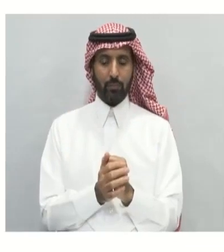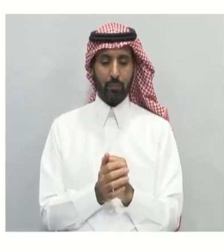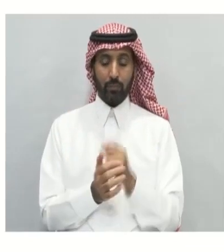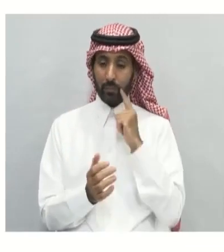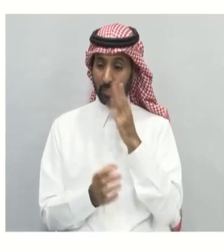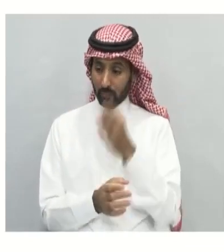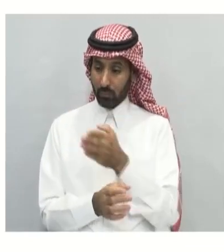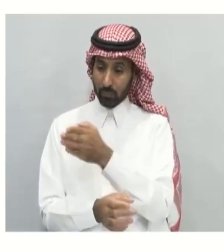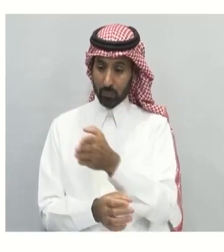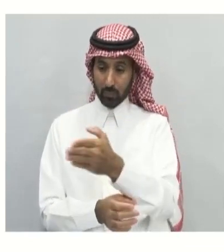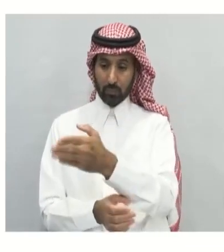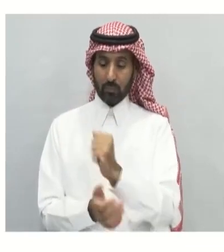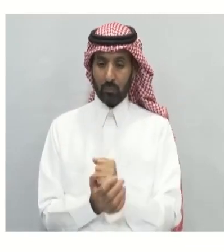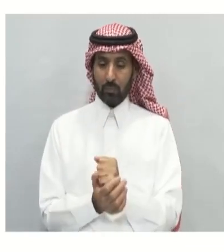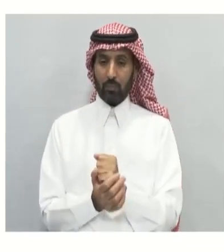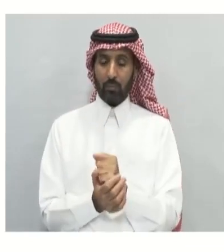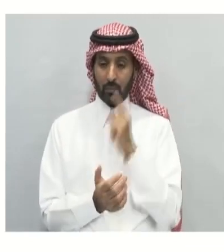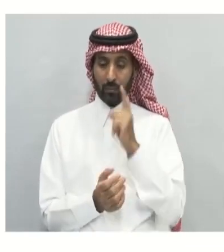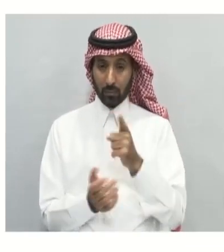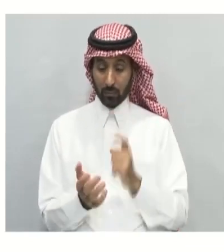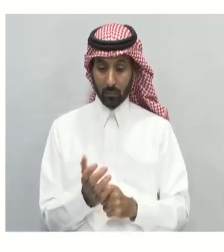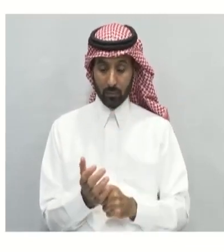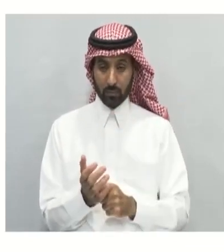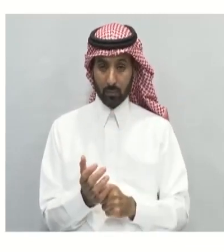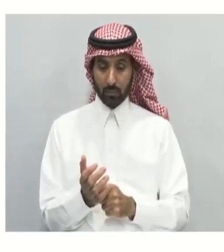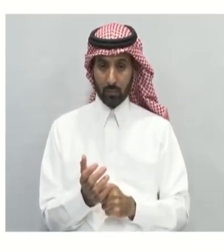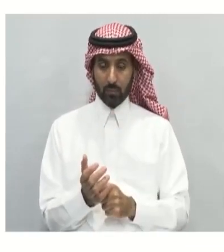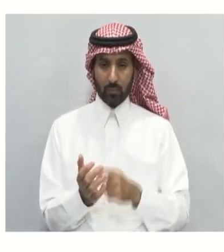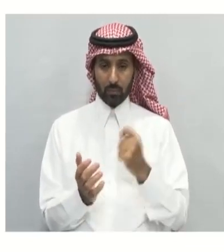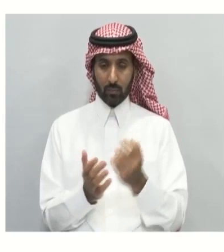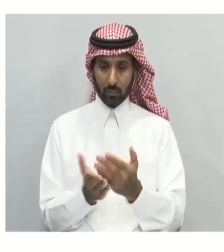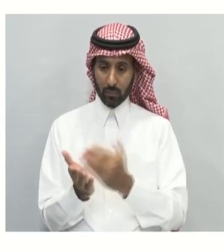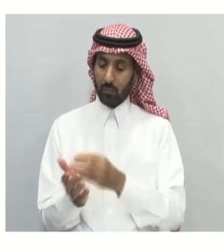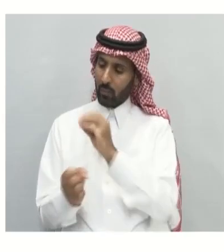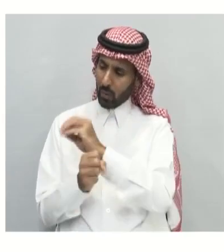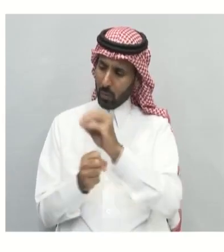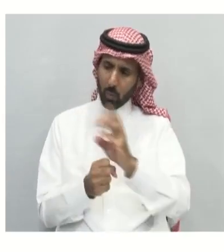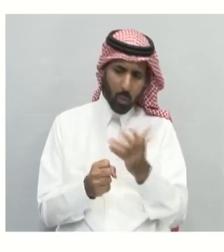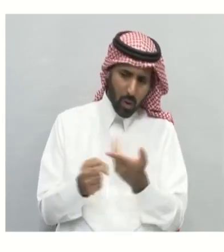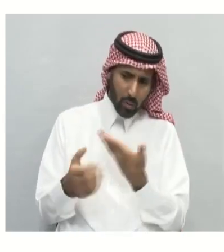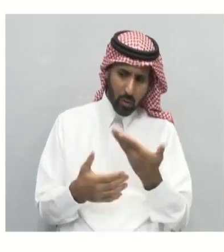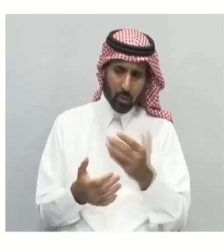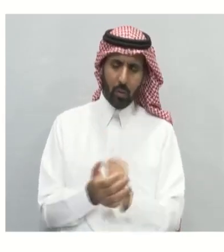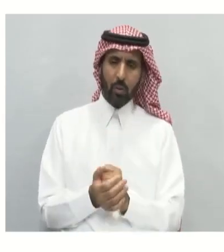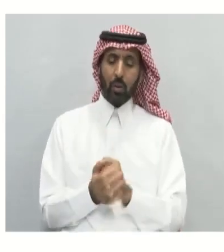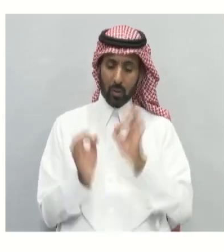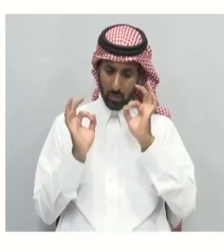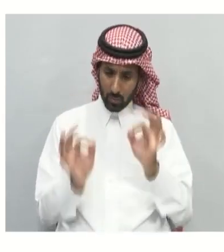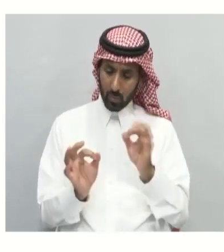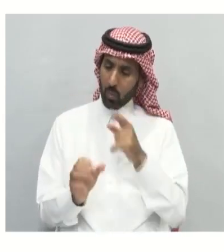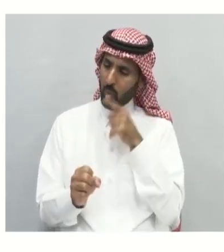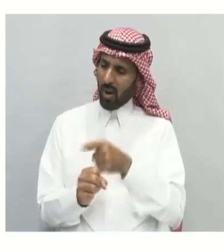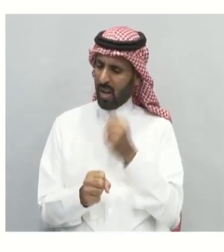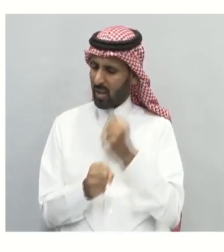giving directions. You will get to the facts, so you have to report accurately, write exactly what